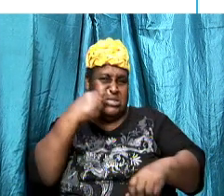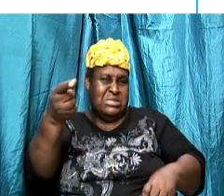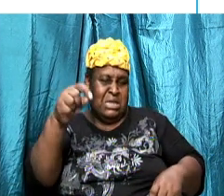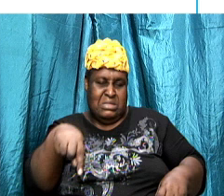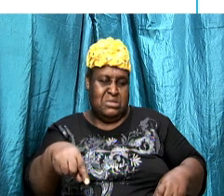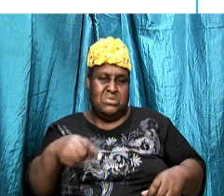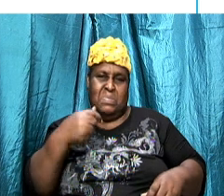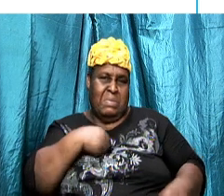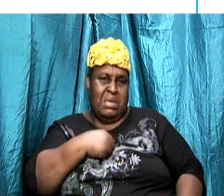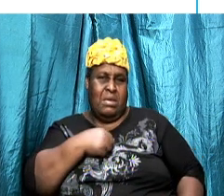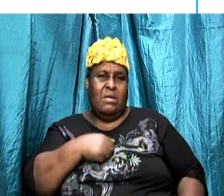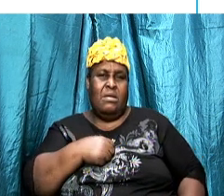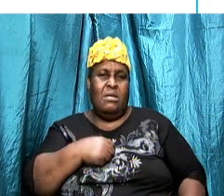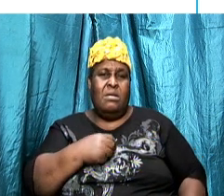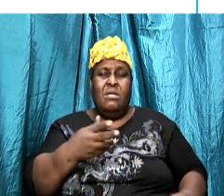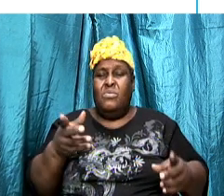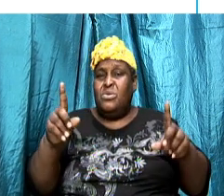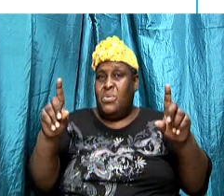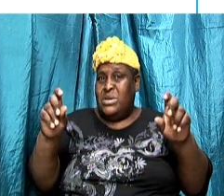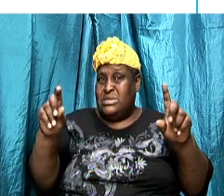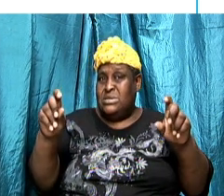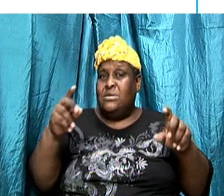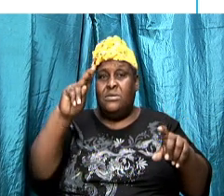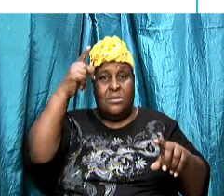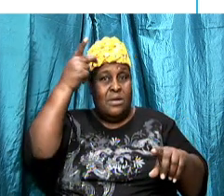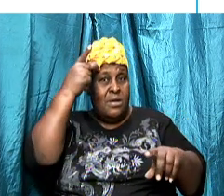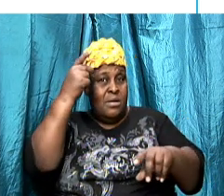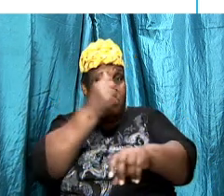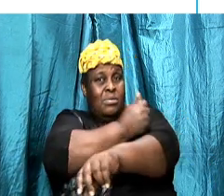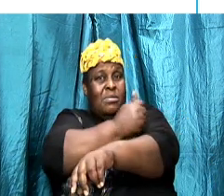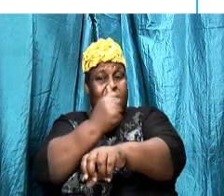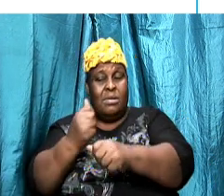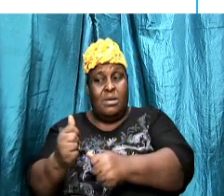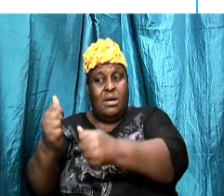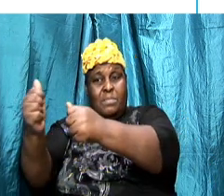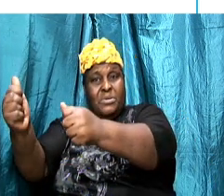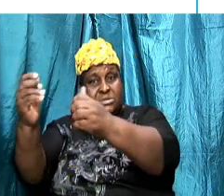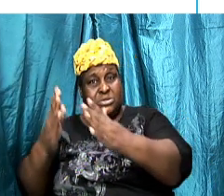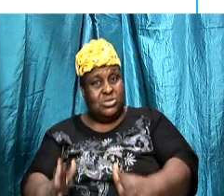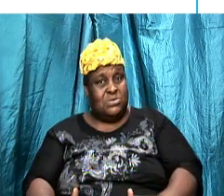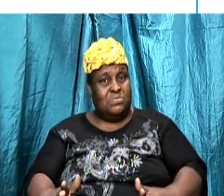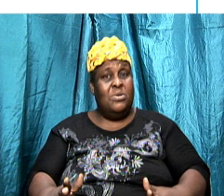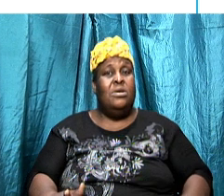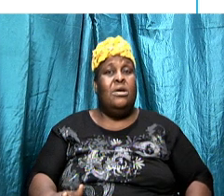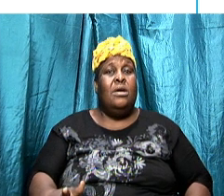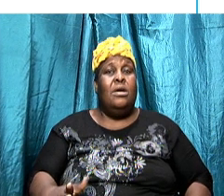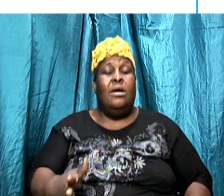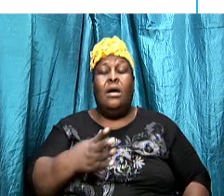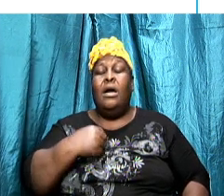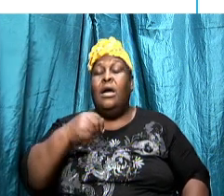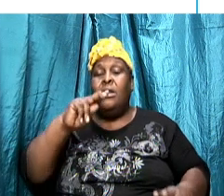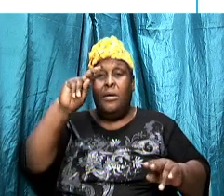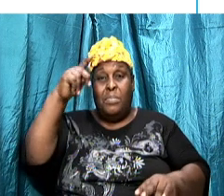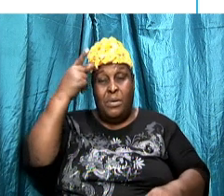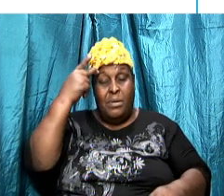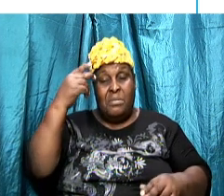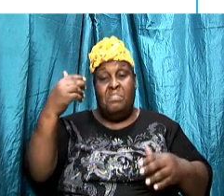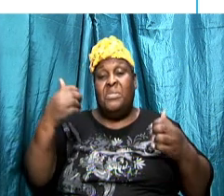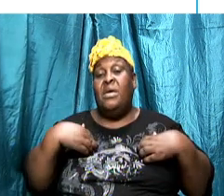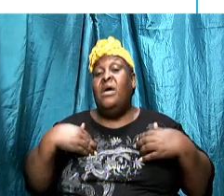what they were doing. They were questioning Paul's apostleship. And Paul had to defend his